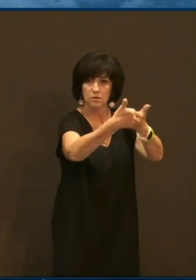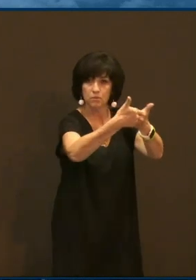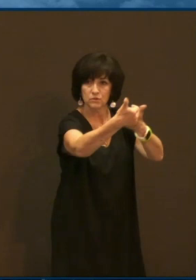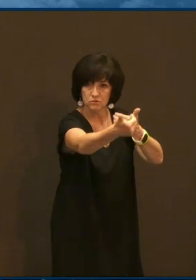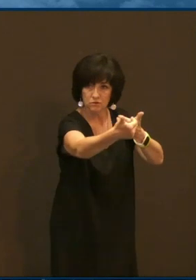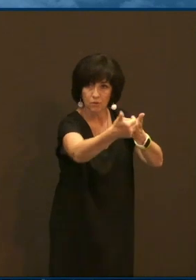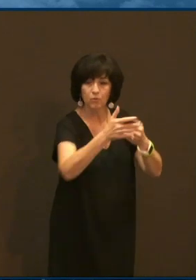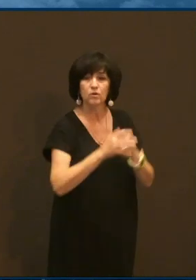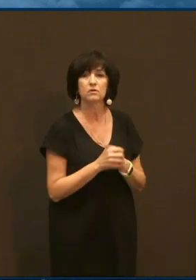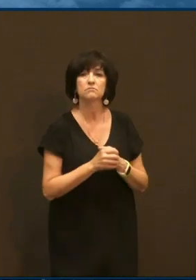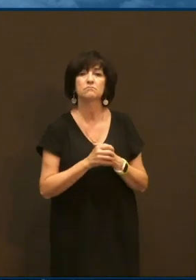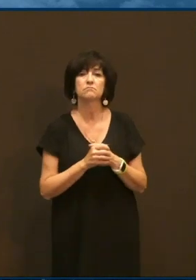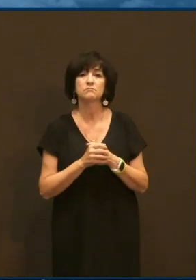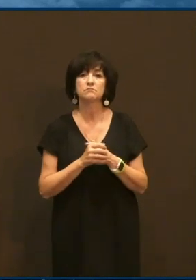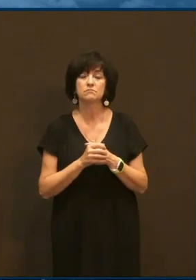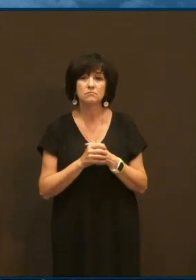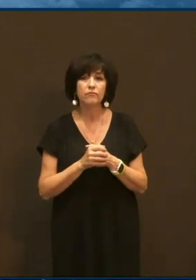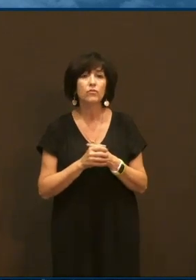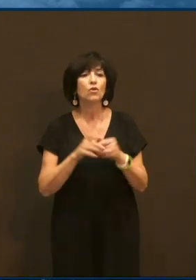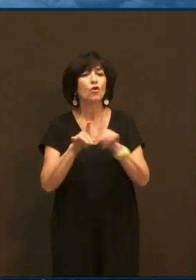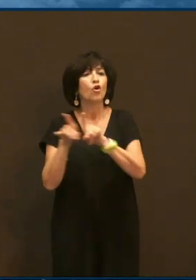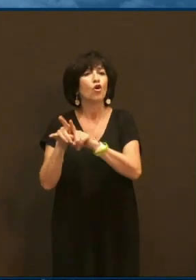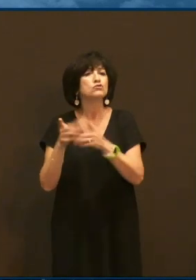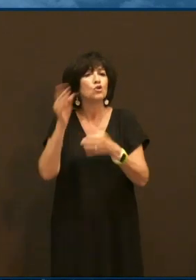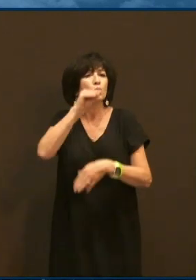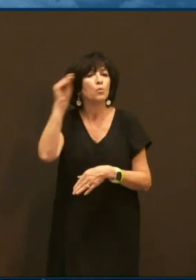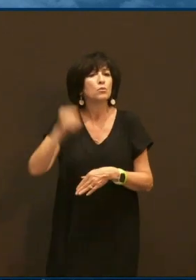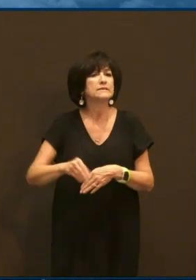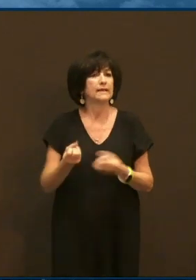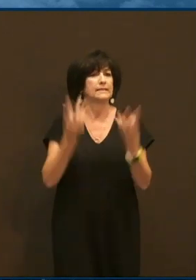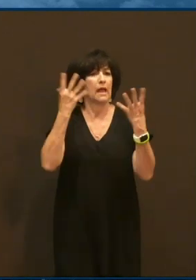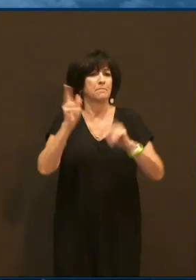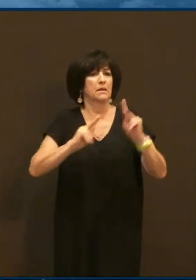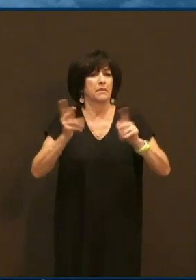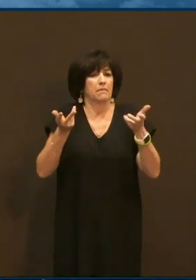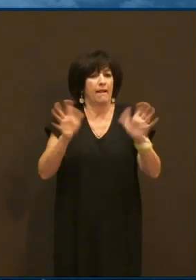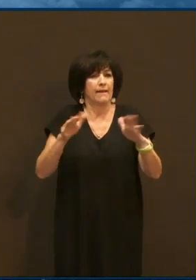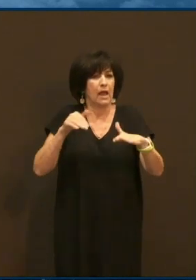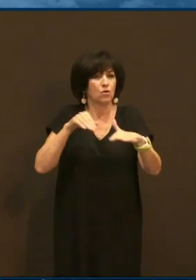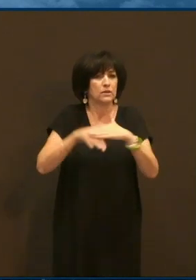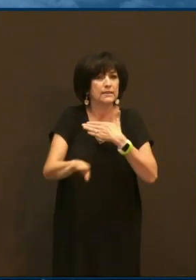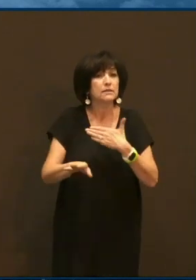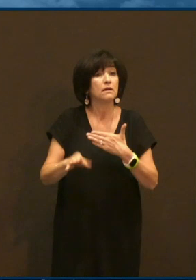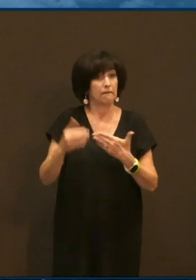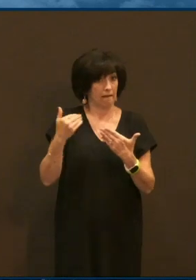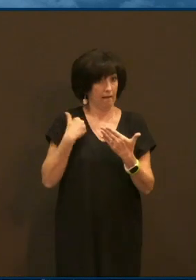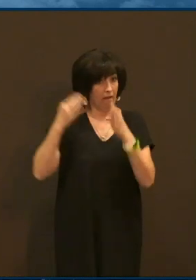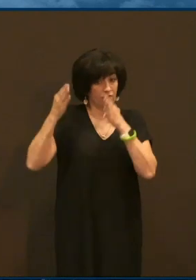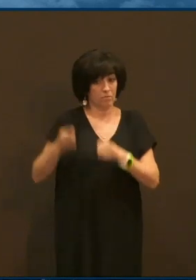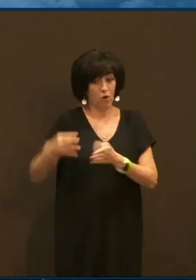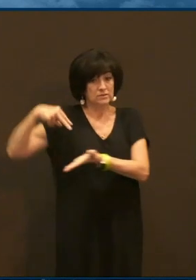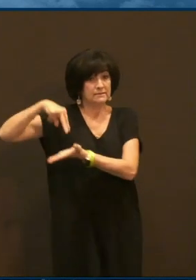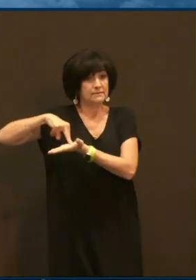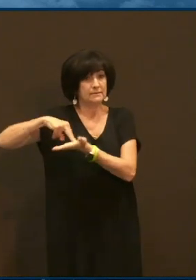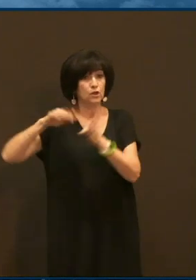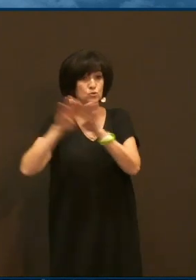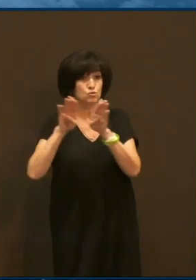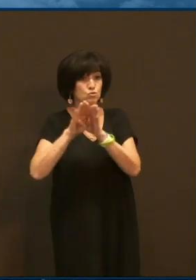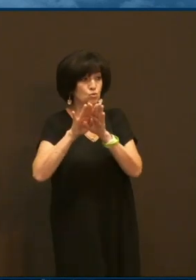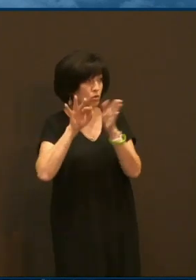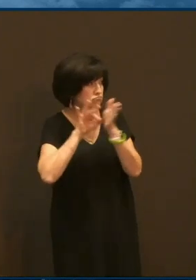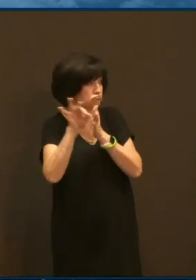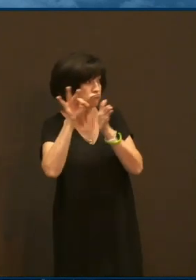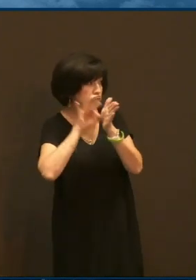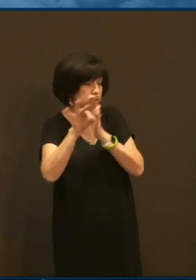the business have a written plan around the guidance for that specific business? So when